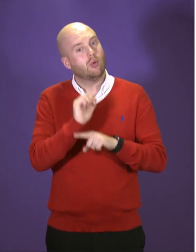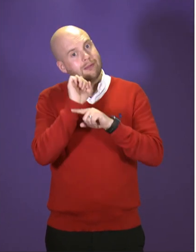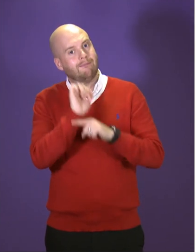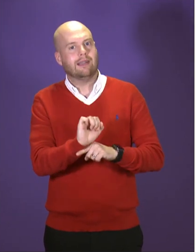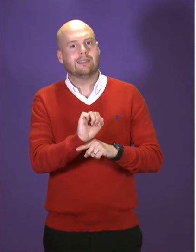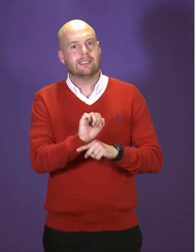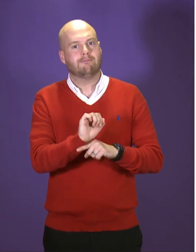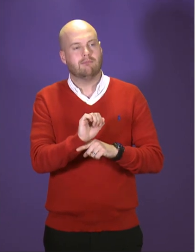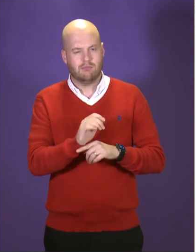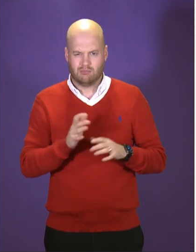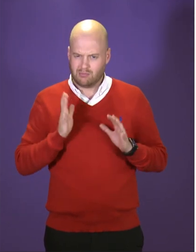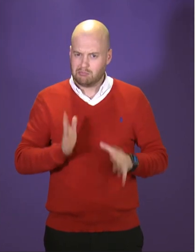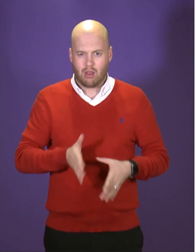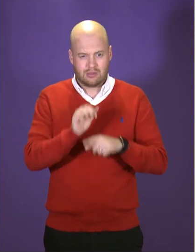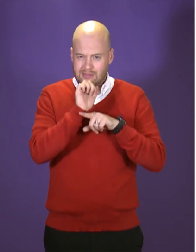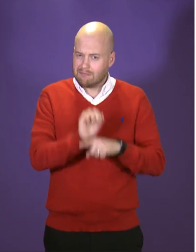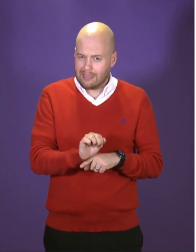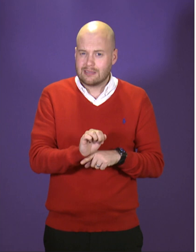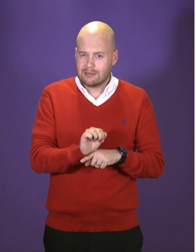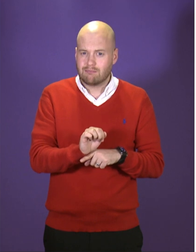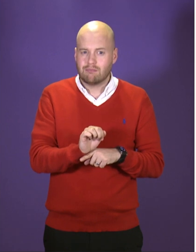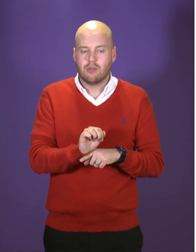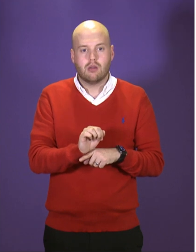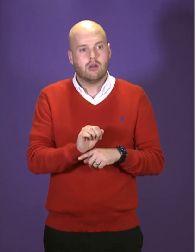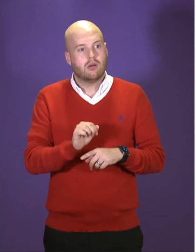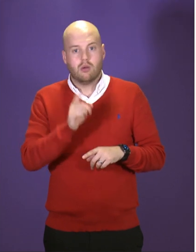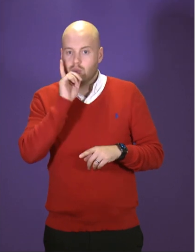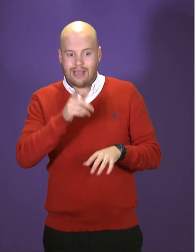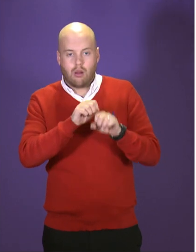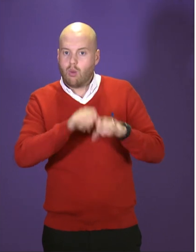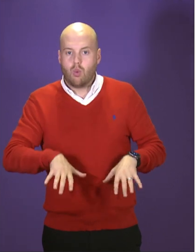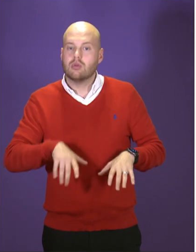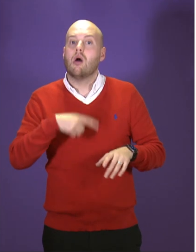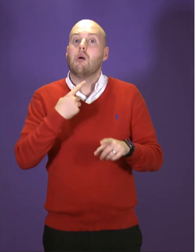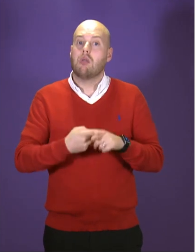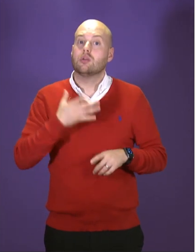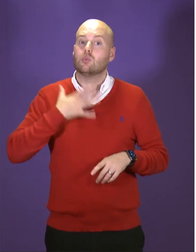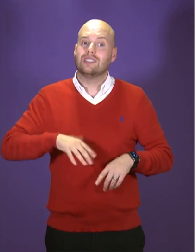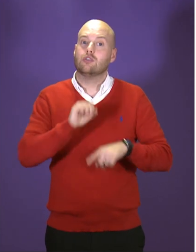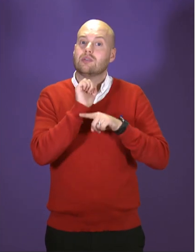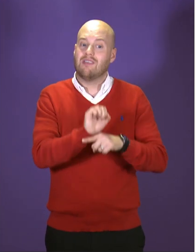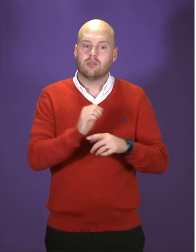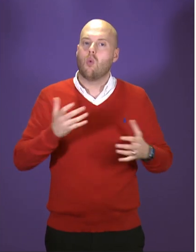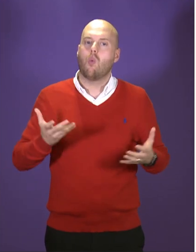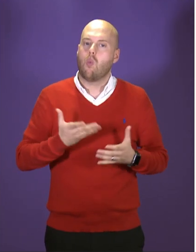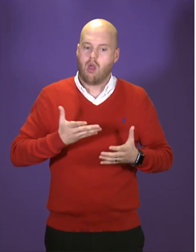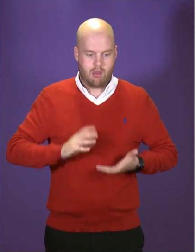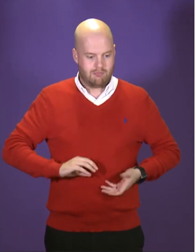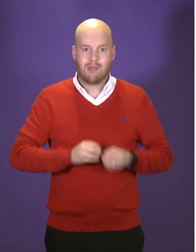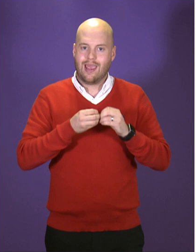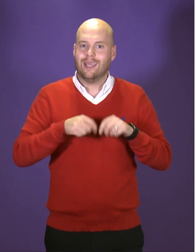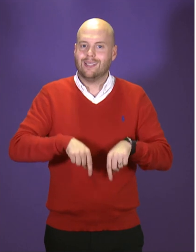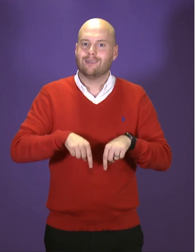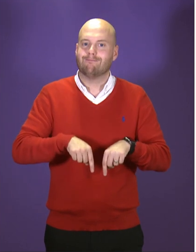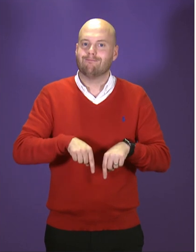do think it needs defending. And we need to defend where it gets made. A question we have opened up and